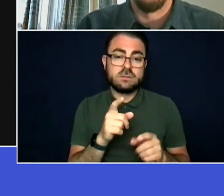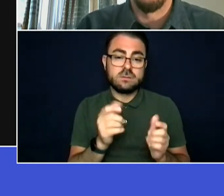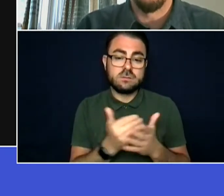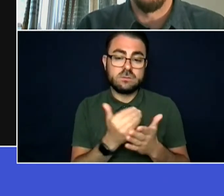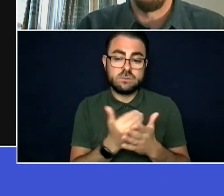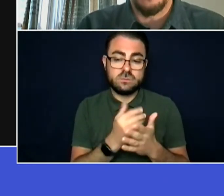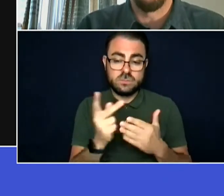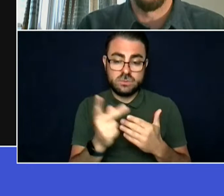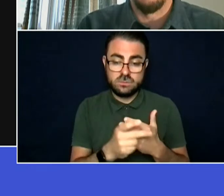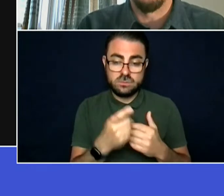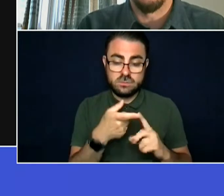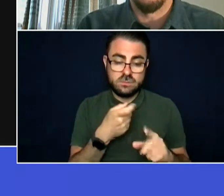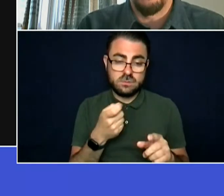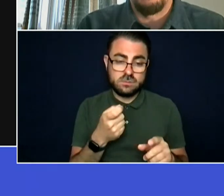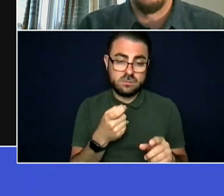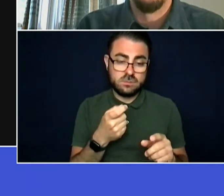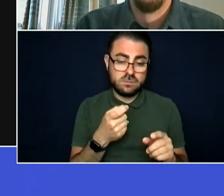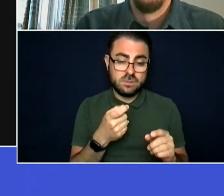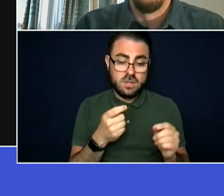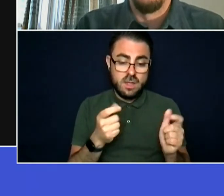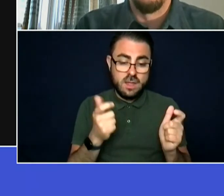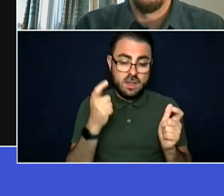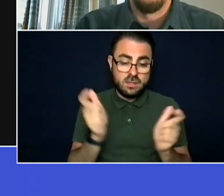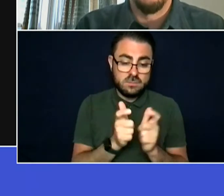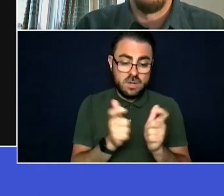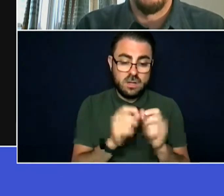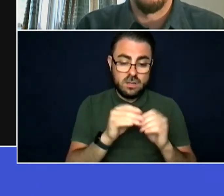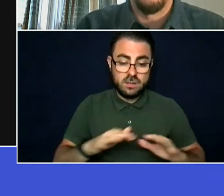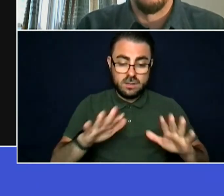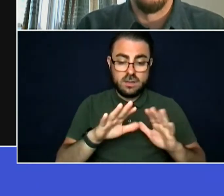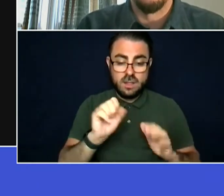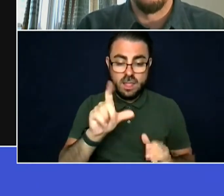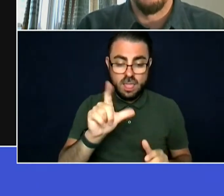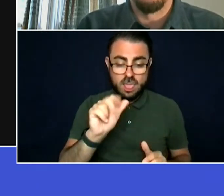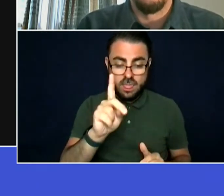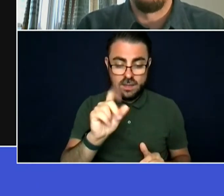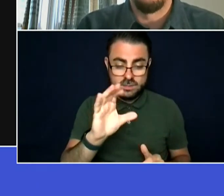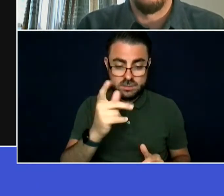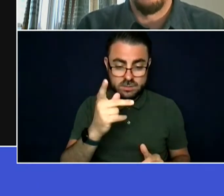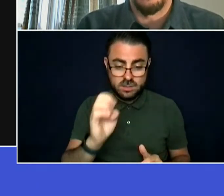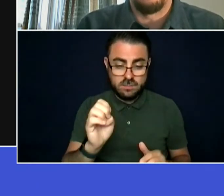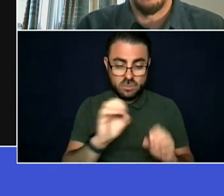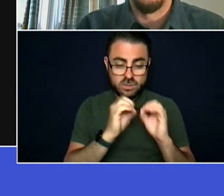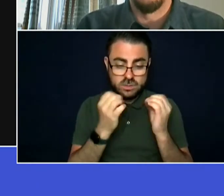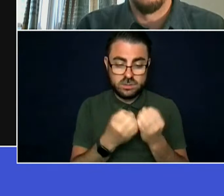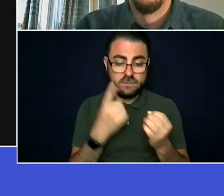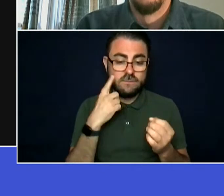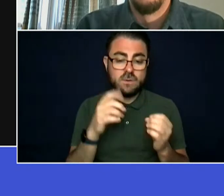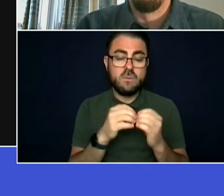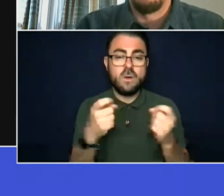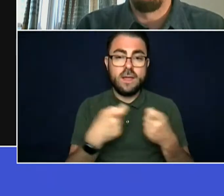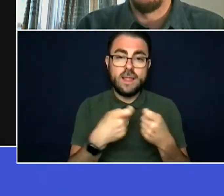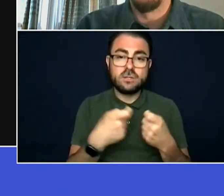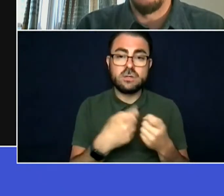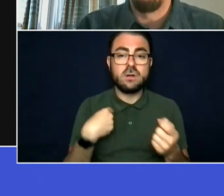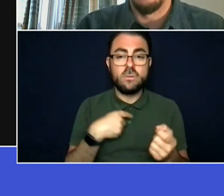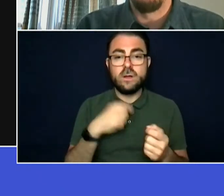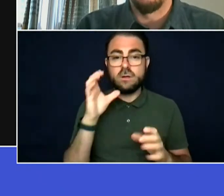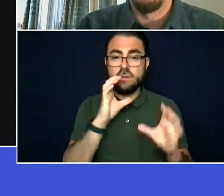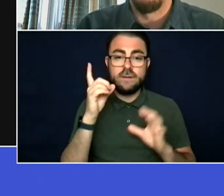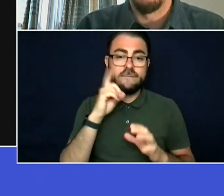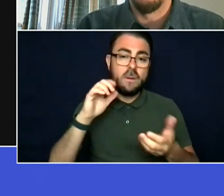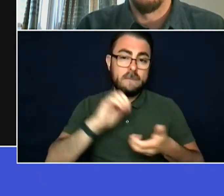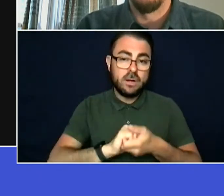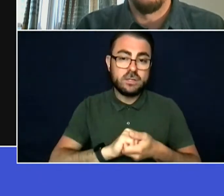to transition from gas to electric equipment. We are looking for a partner organization for a PCEF grant application. Might PGE